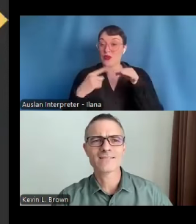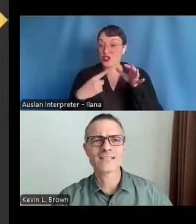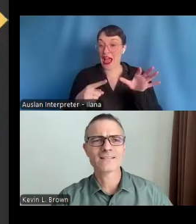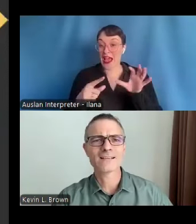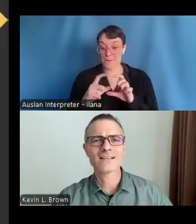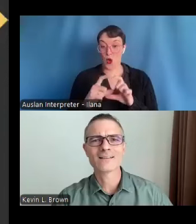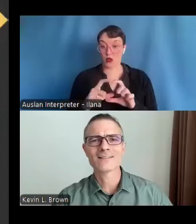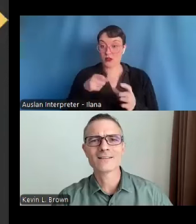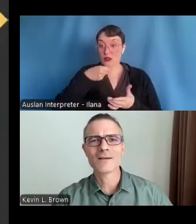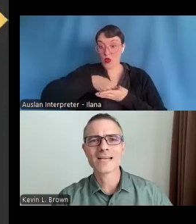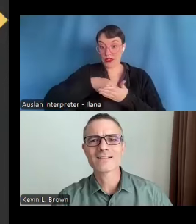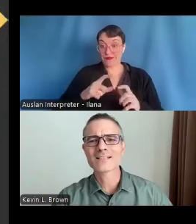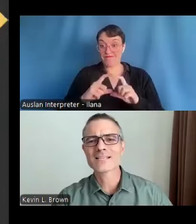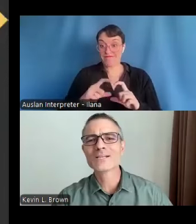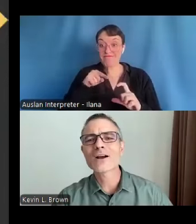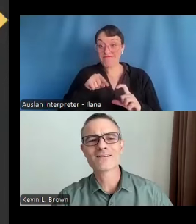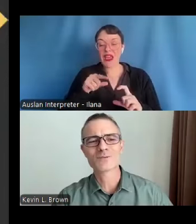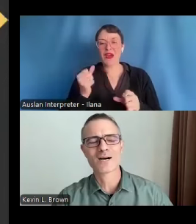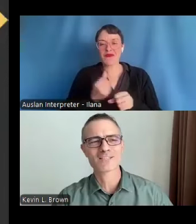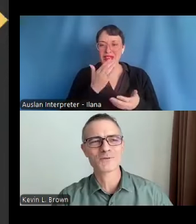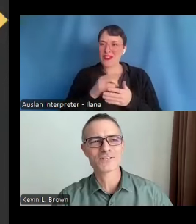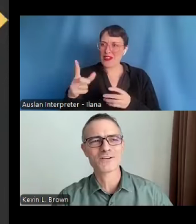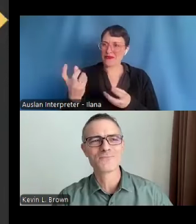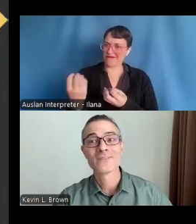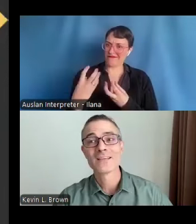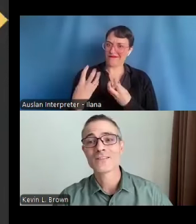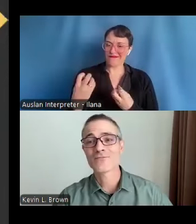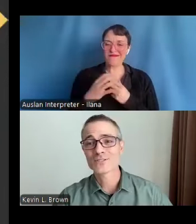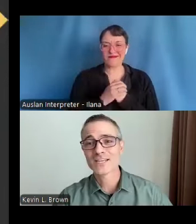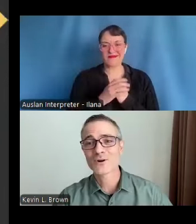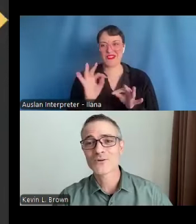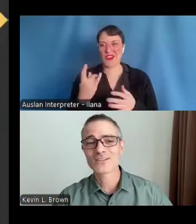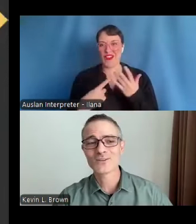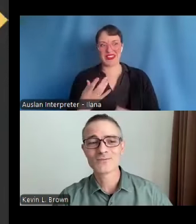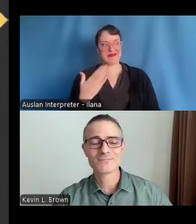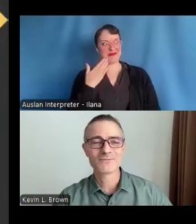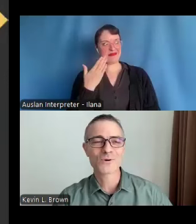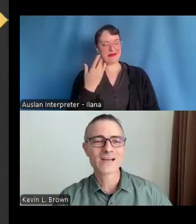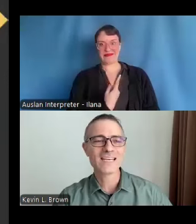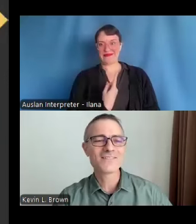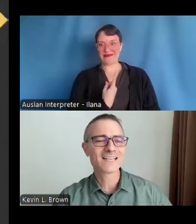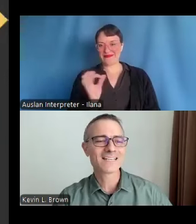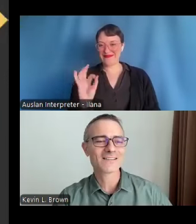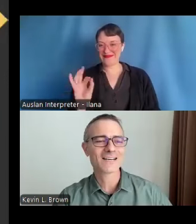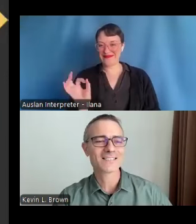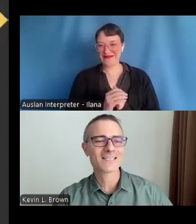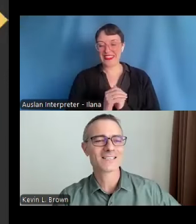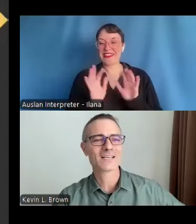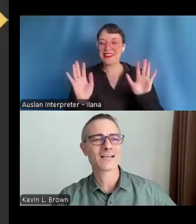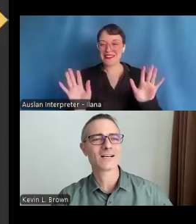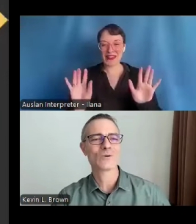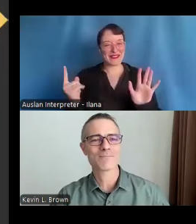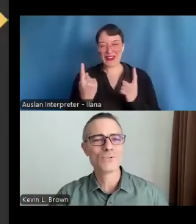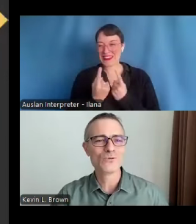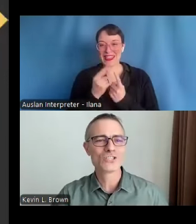chatting and making this as interactive as possible. So, the first thing we're going to do before we even get into the content is